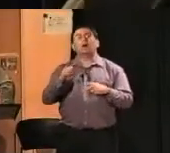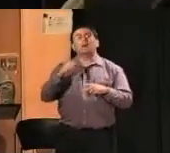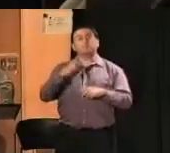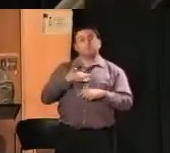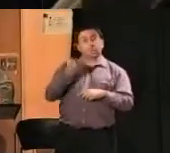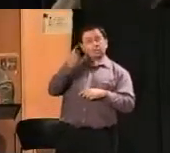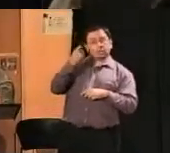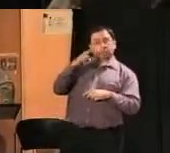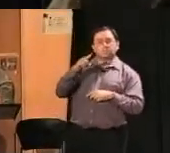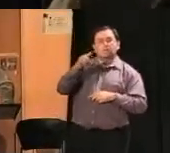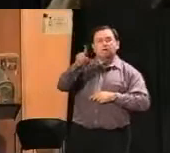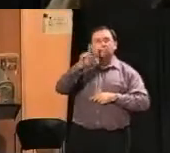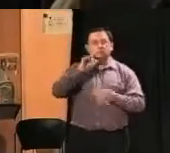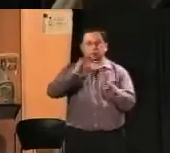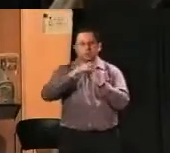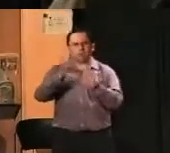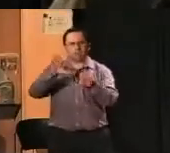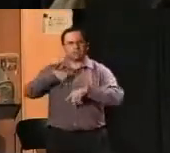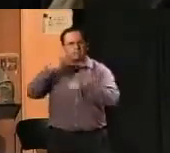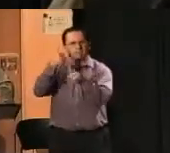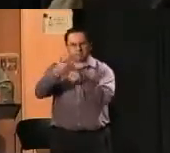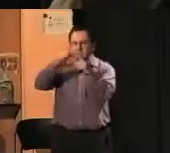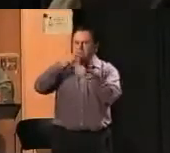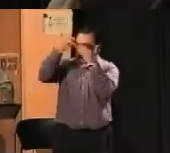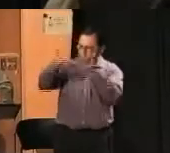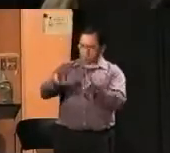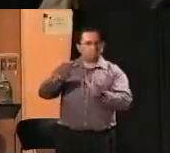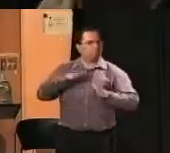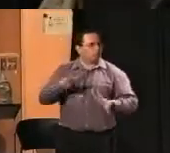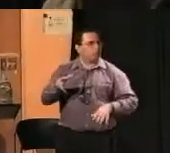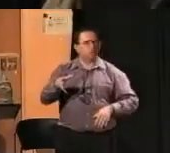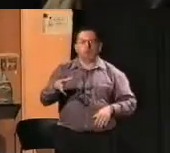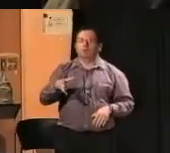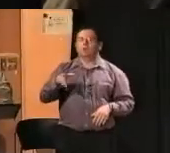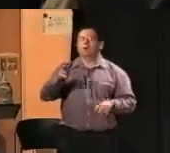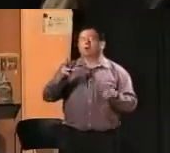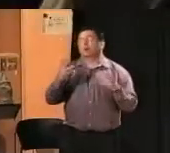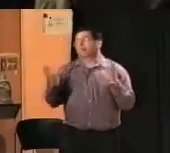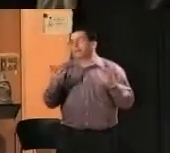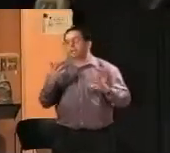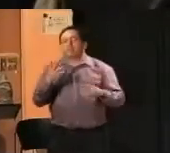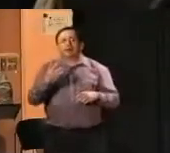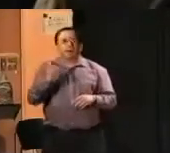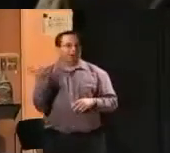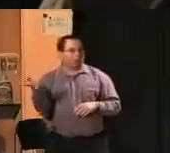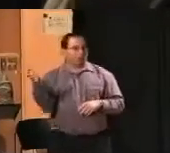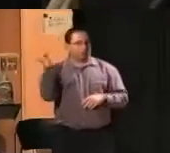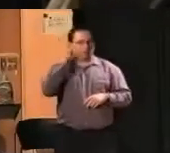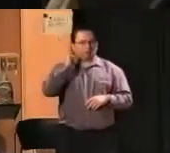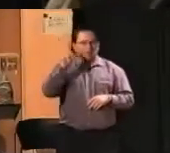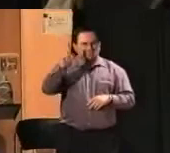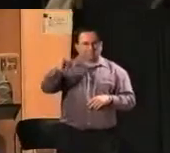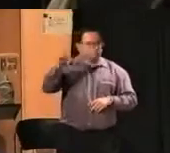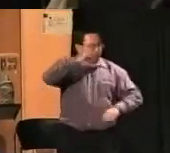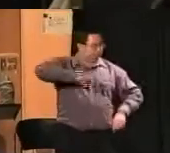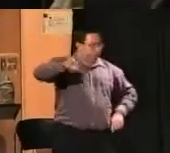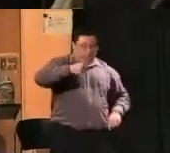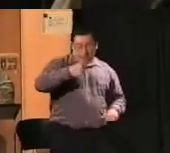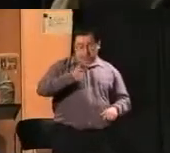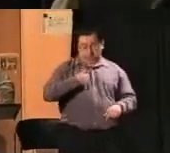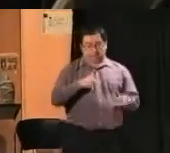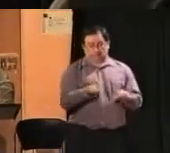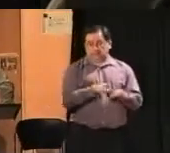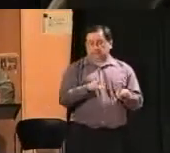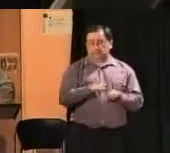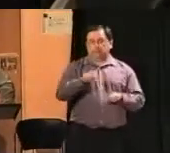of self exists within the deaf community, that one might resist the suggestion that a cochlear implant is necessary, as I would resist the